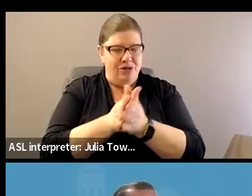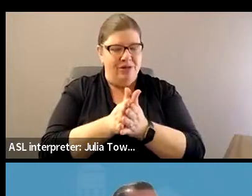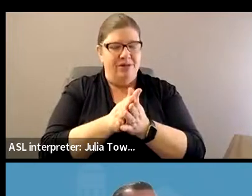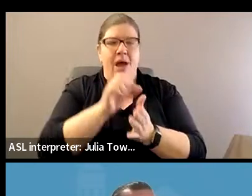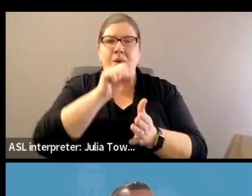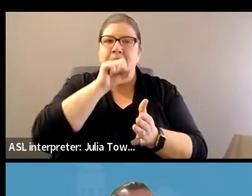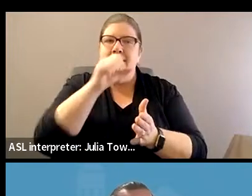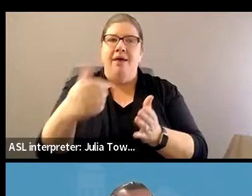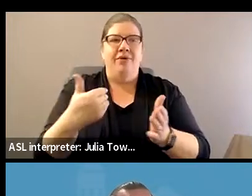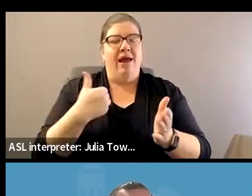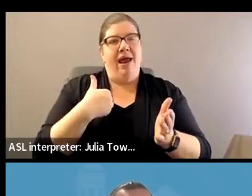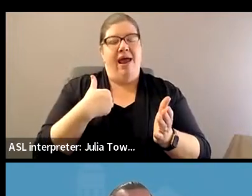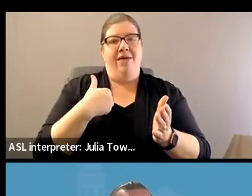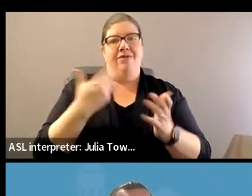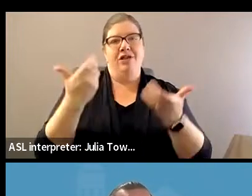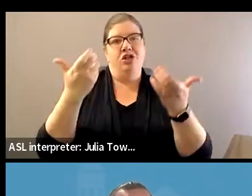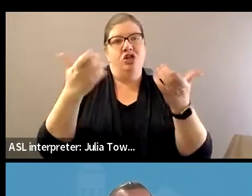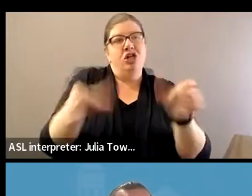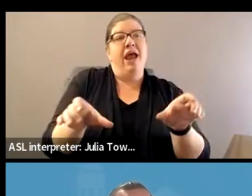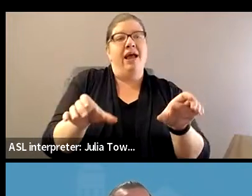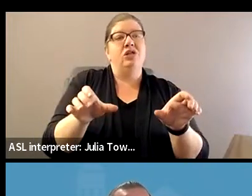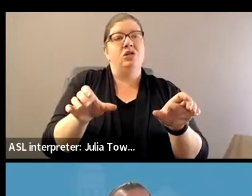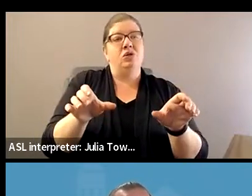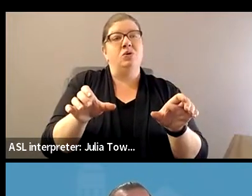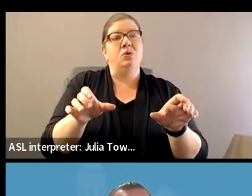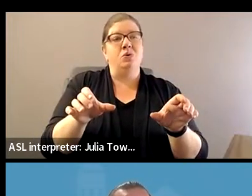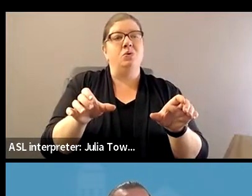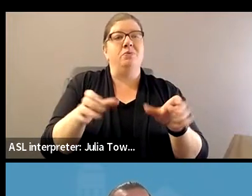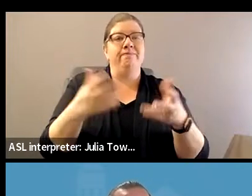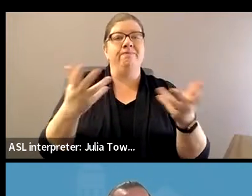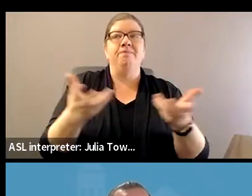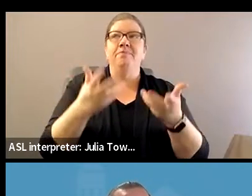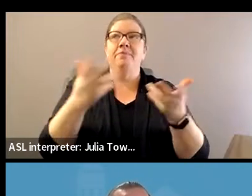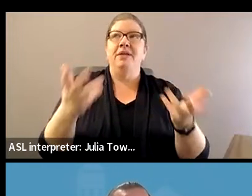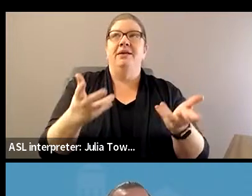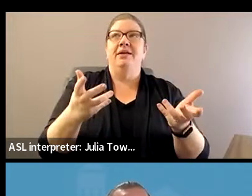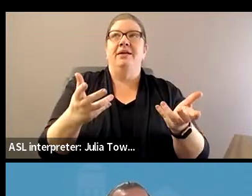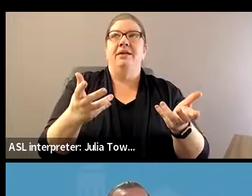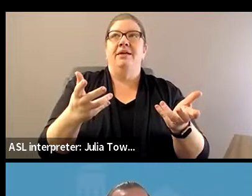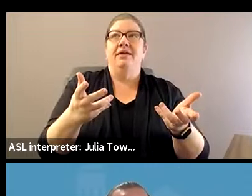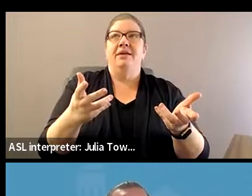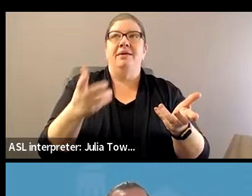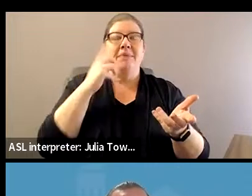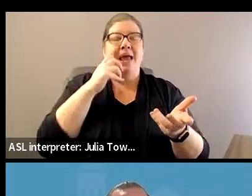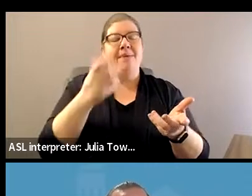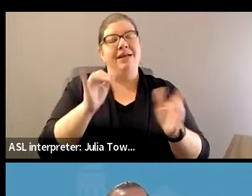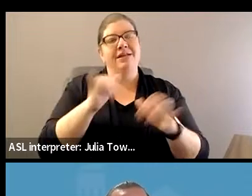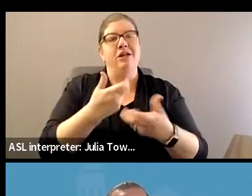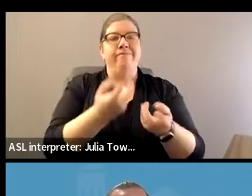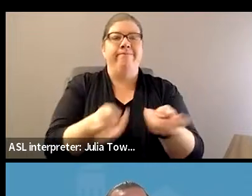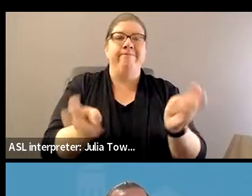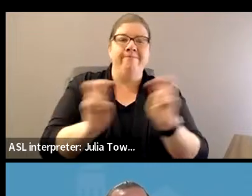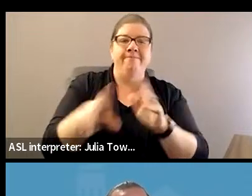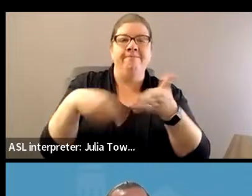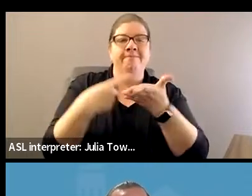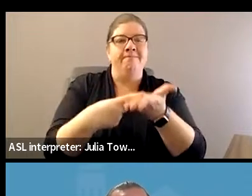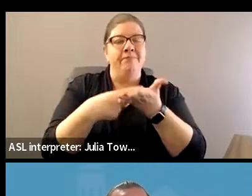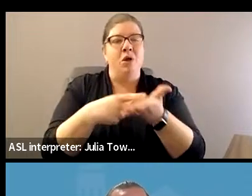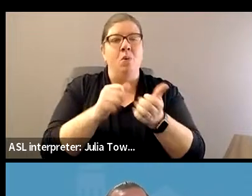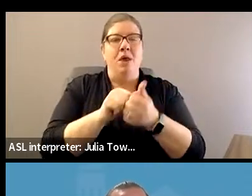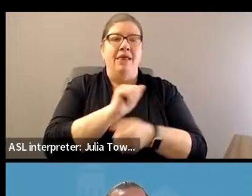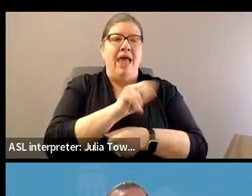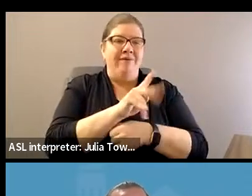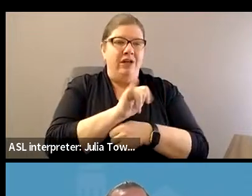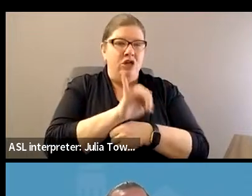to have, a chance to have, maybe a juice break or a tea break or such with Avital and